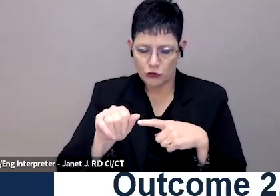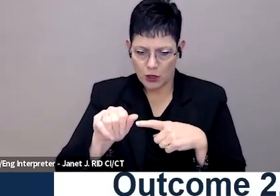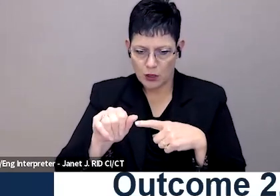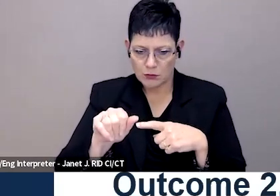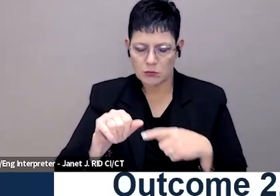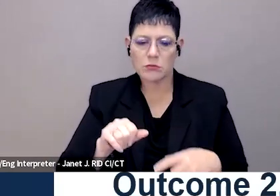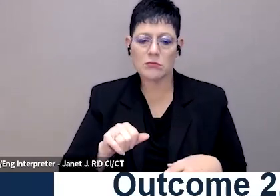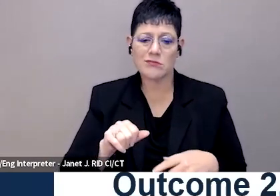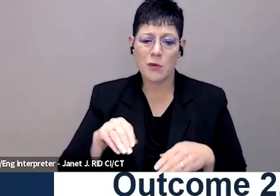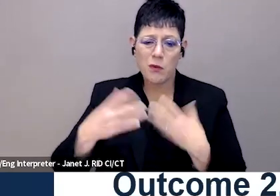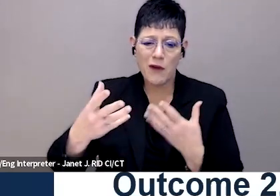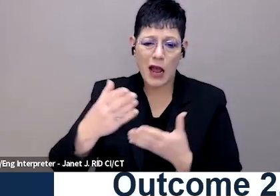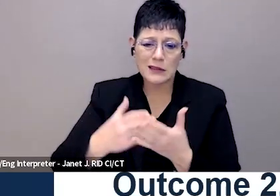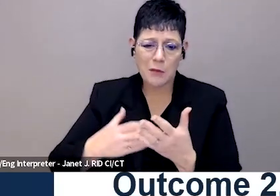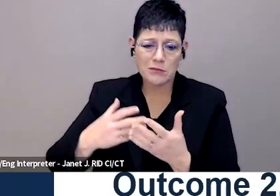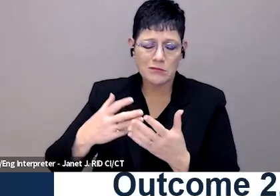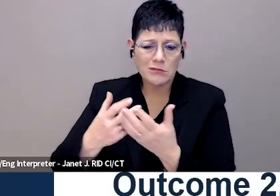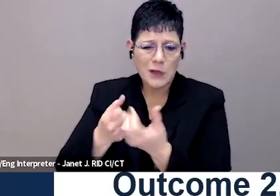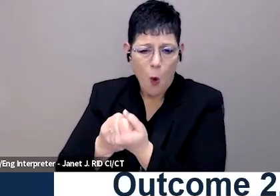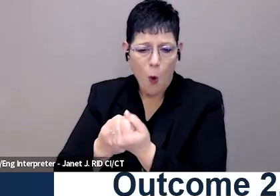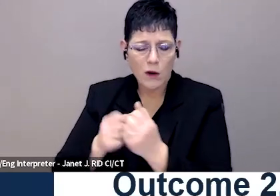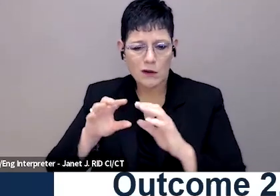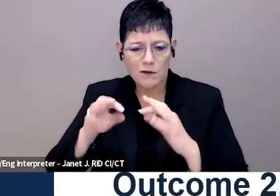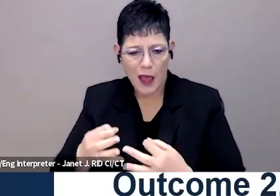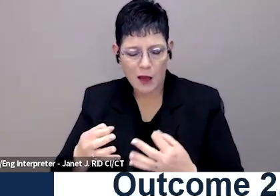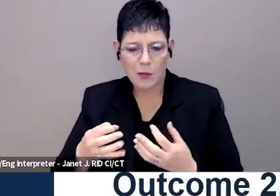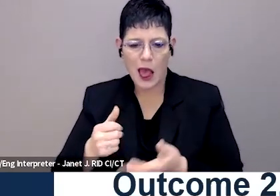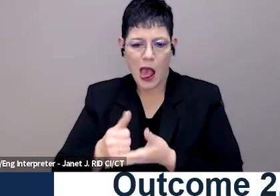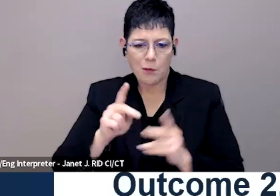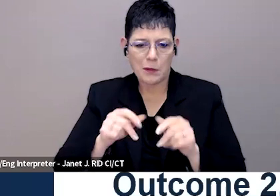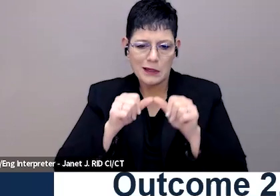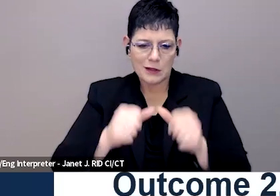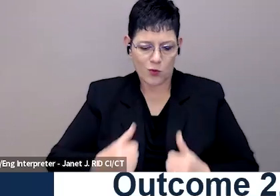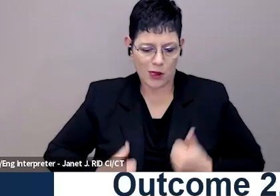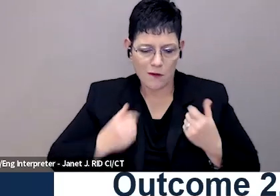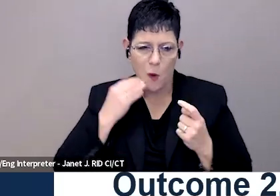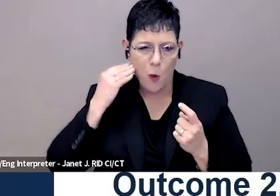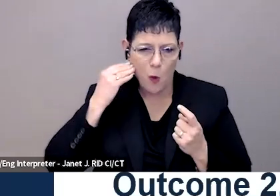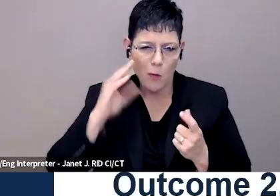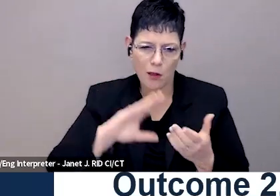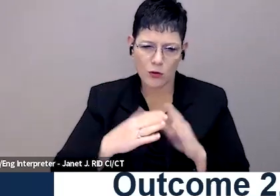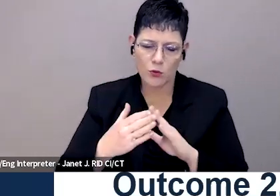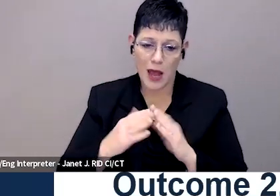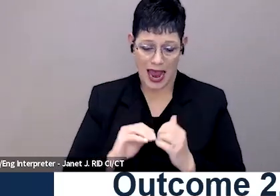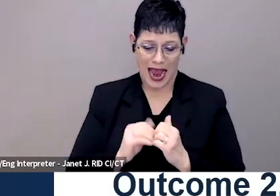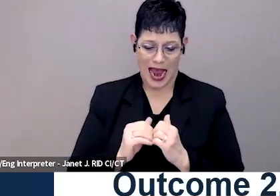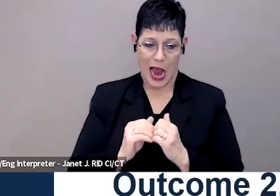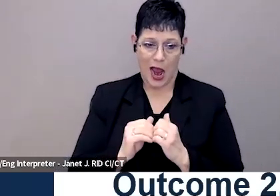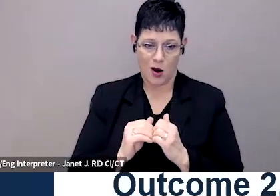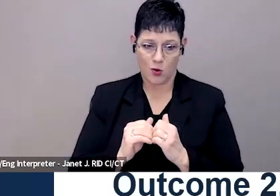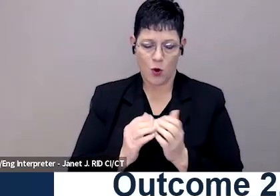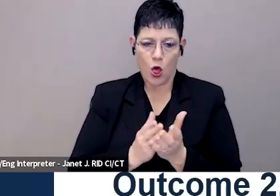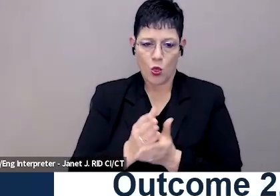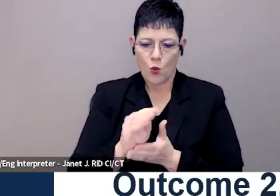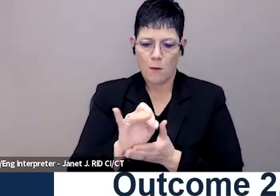strain on their family caregivers, and help people live in their homes and communities. It will achieve this goal through Medicare